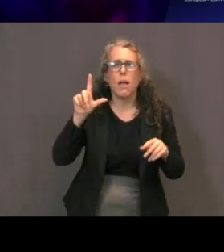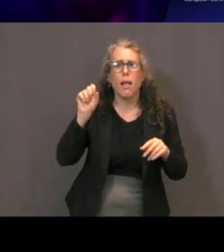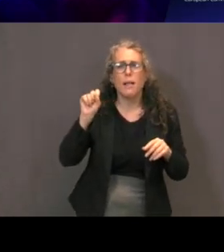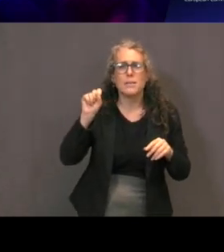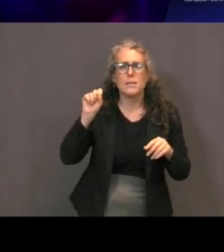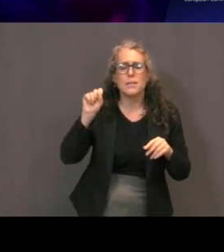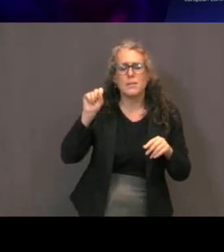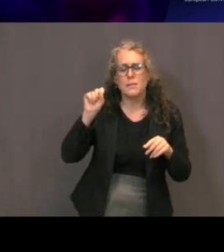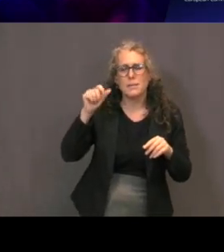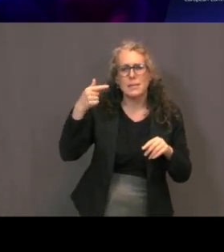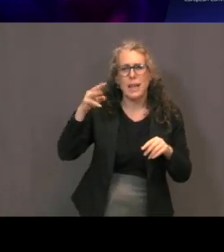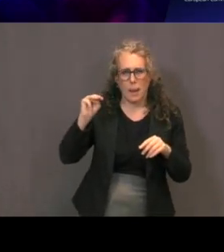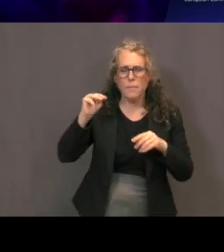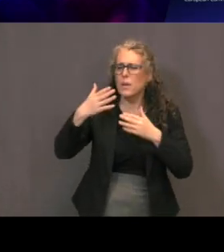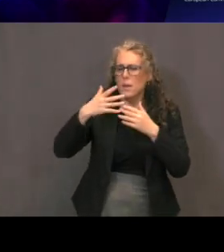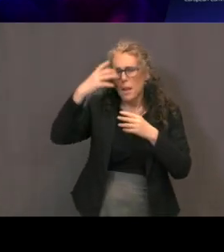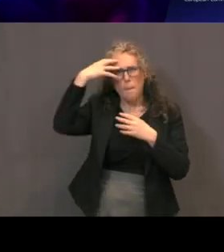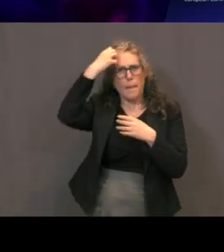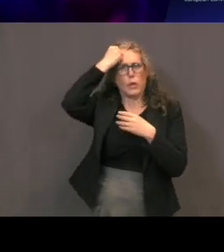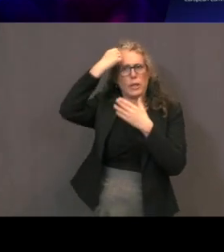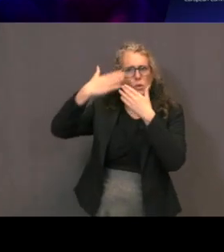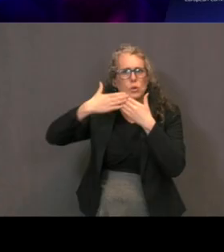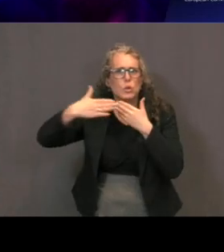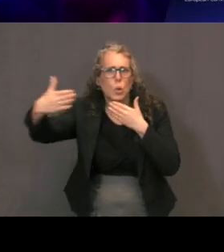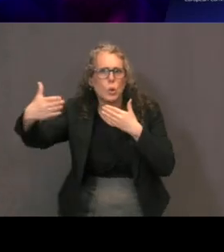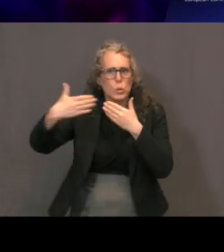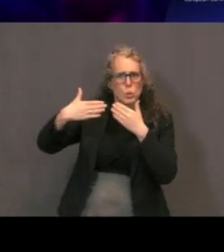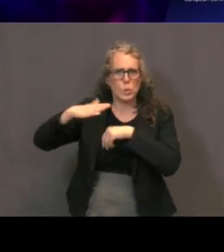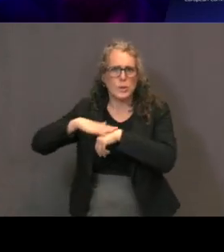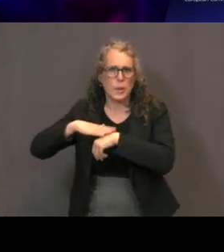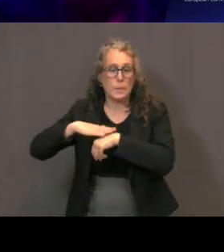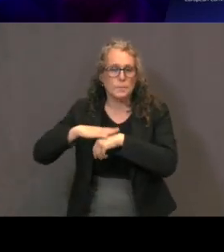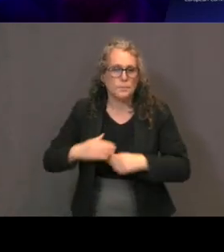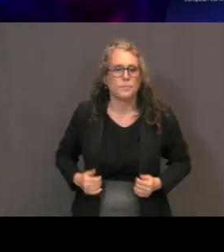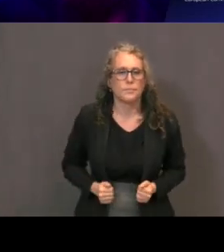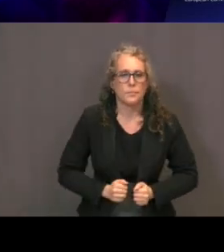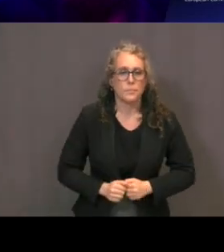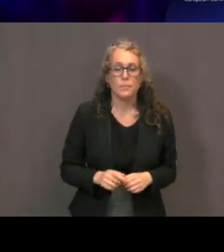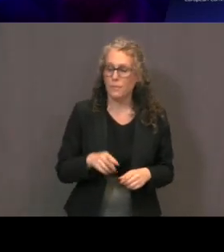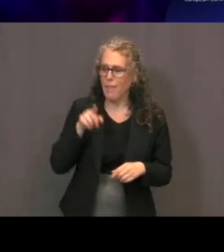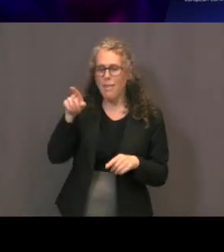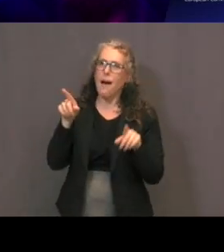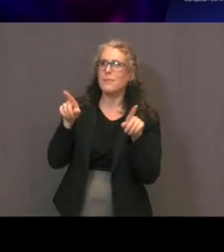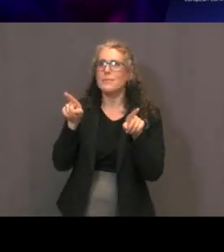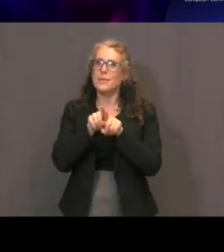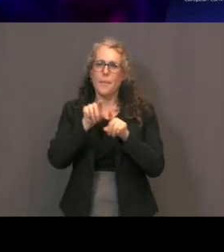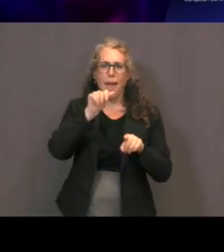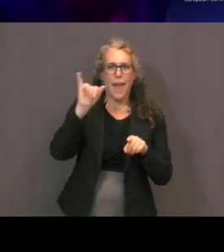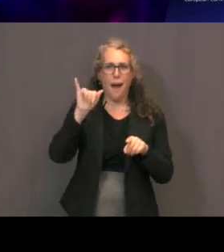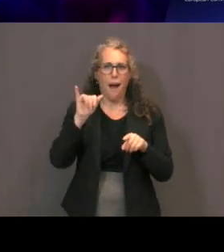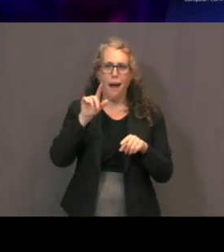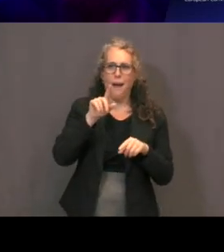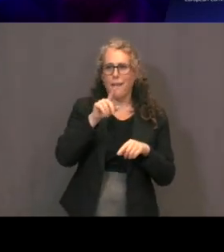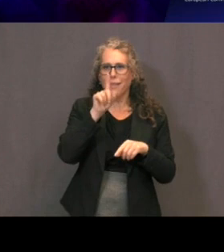memory. Maybe some of you have heard of it, which is now the most cited AI of the 20th century, which makes me pretty